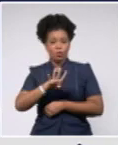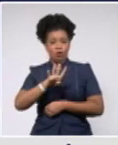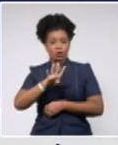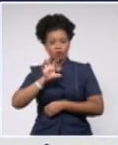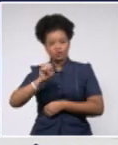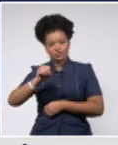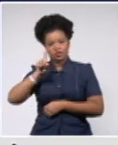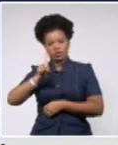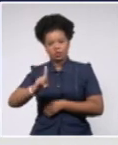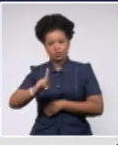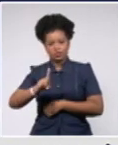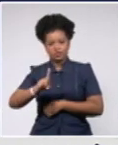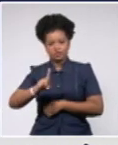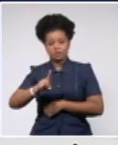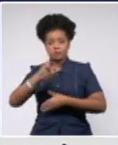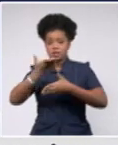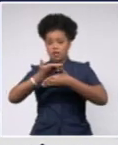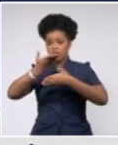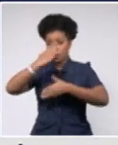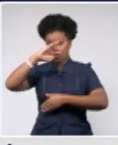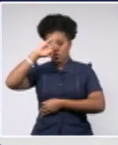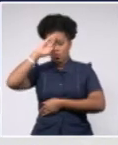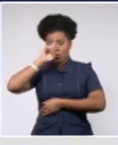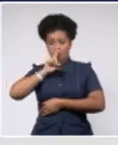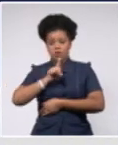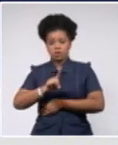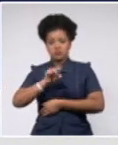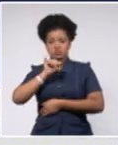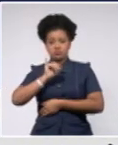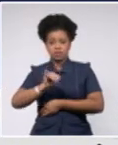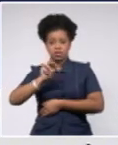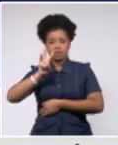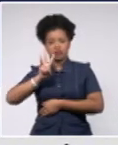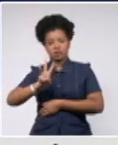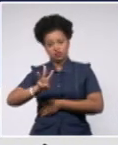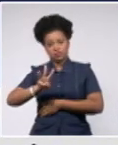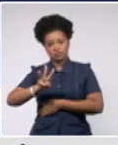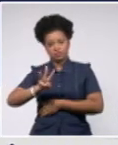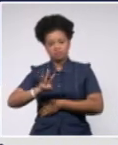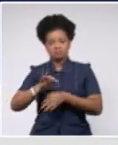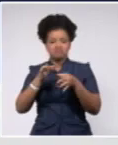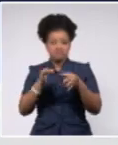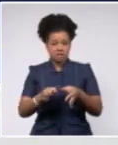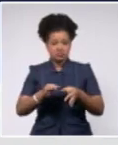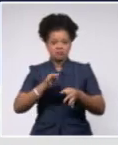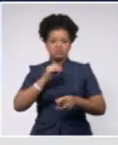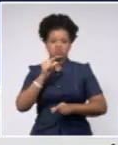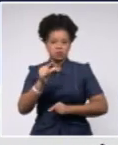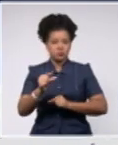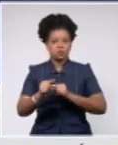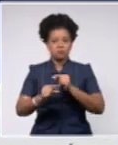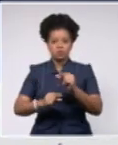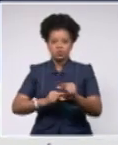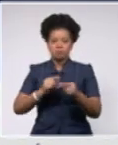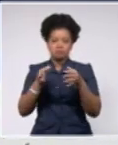yesterday, 48 are Cubans and 2 are temporary foreign residents in the